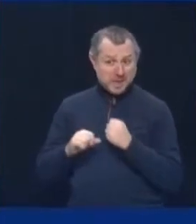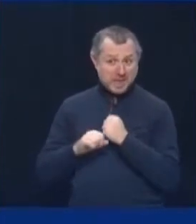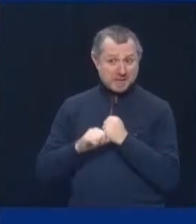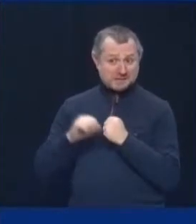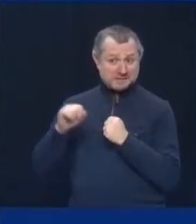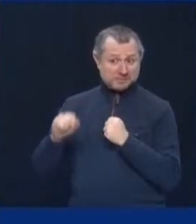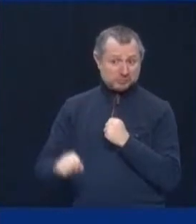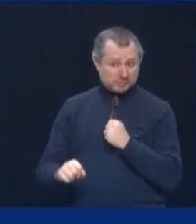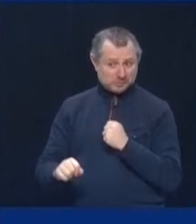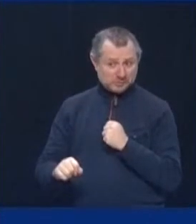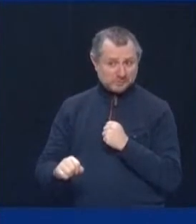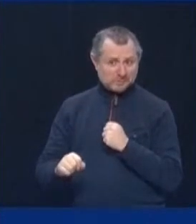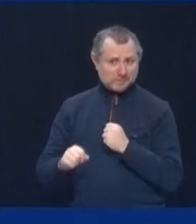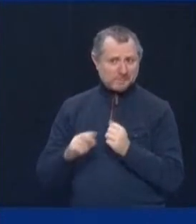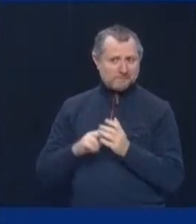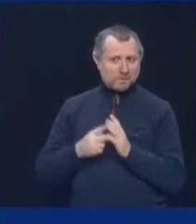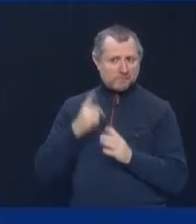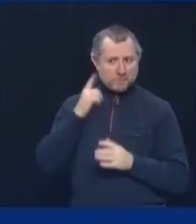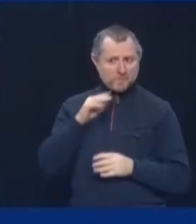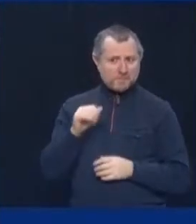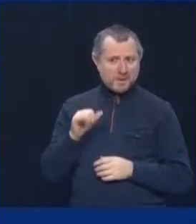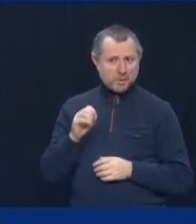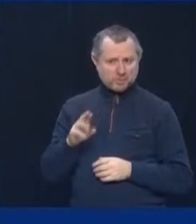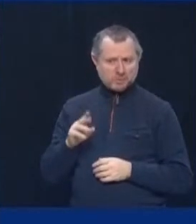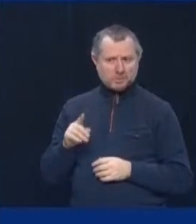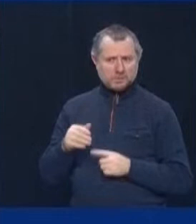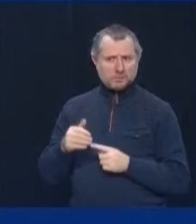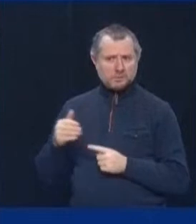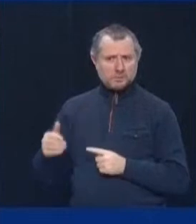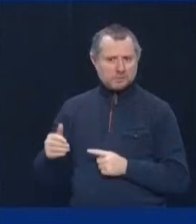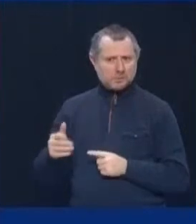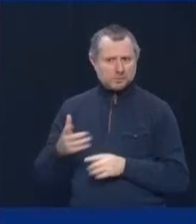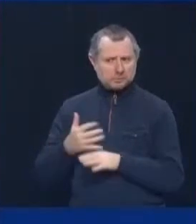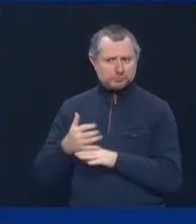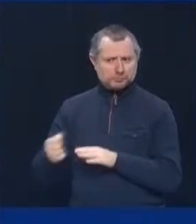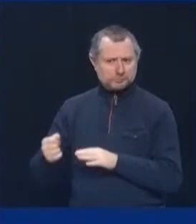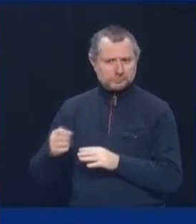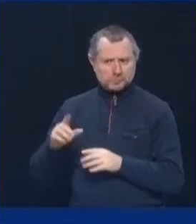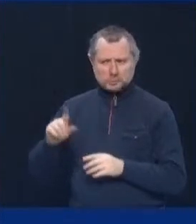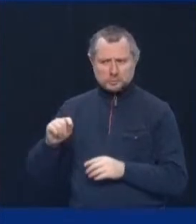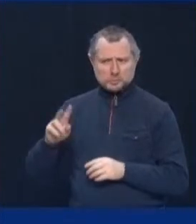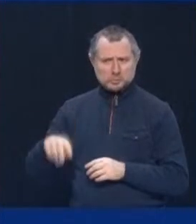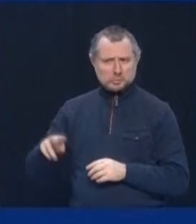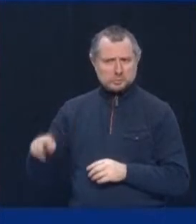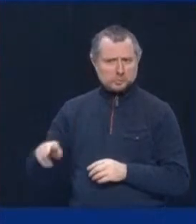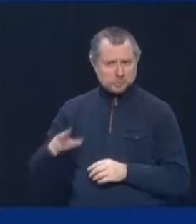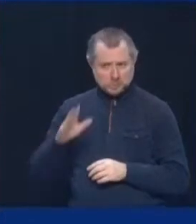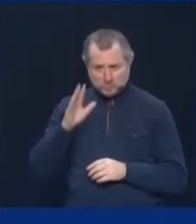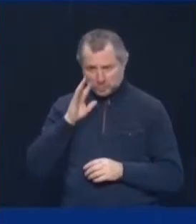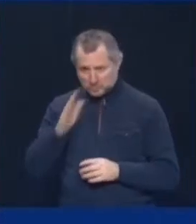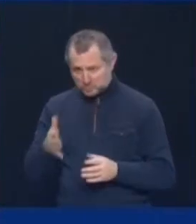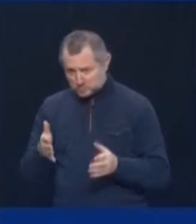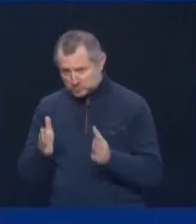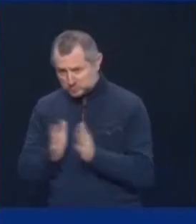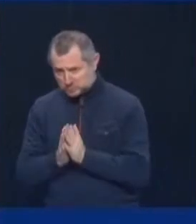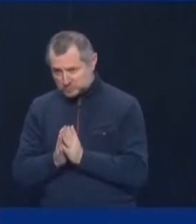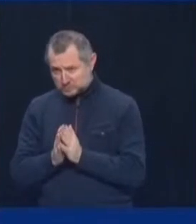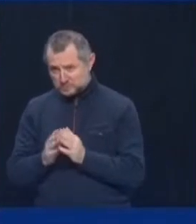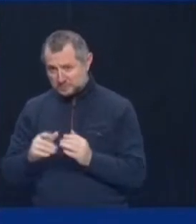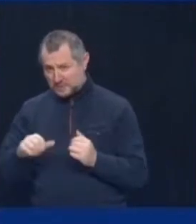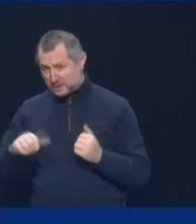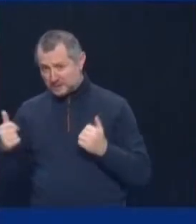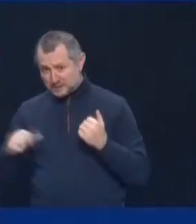I just wanted to ask if you're going to push for another extension when the time comes, and also, in